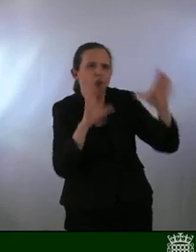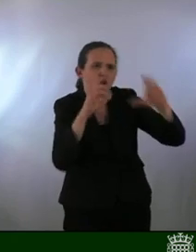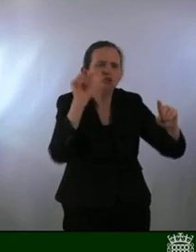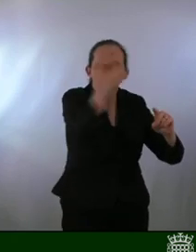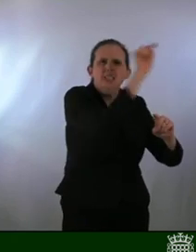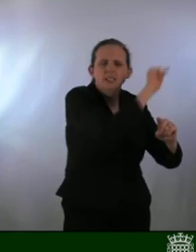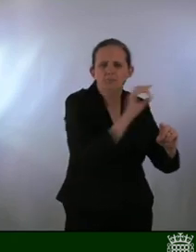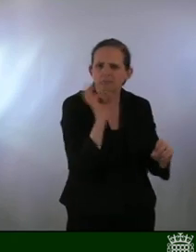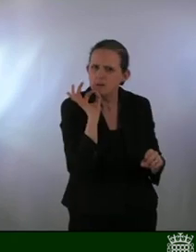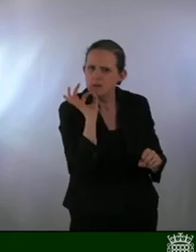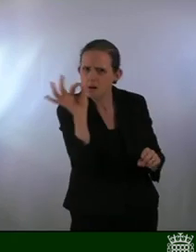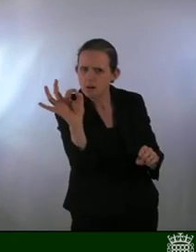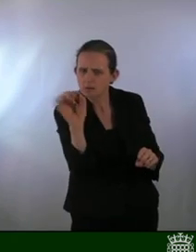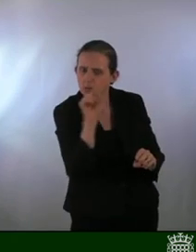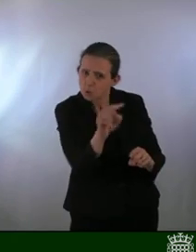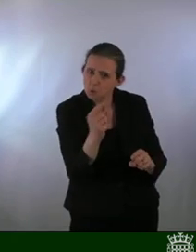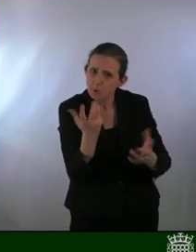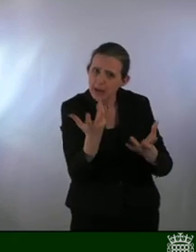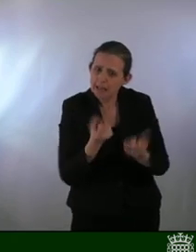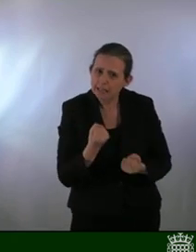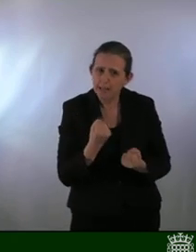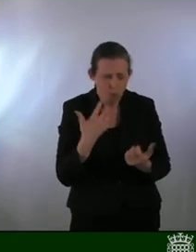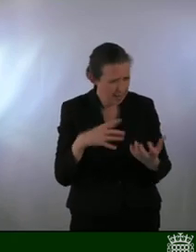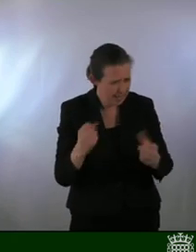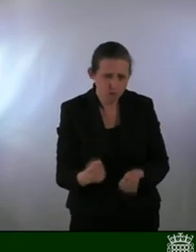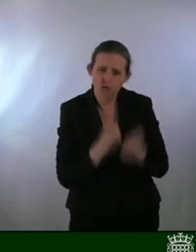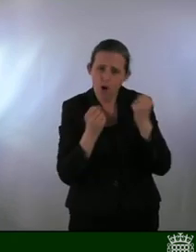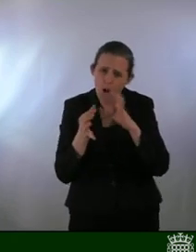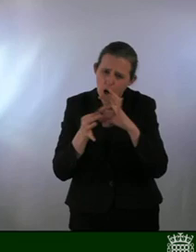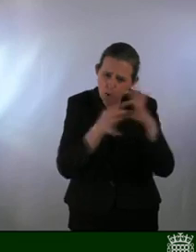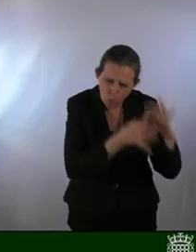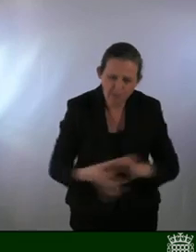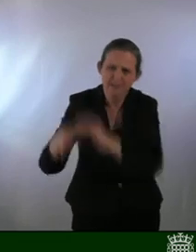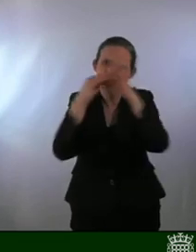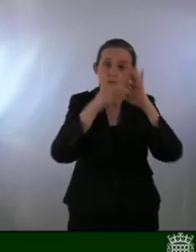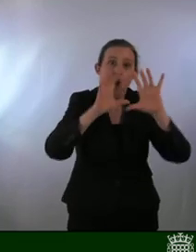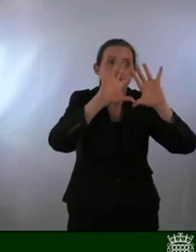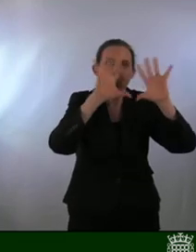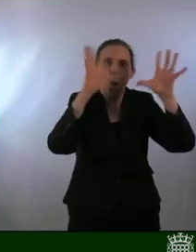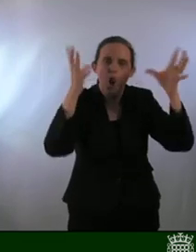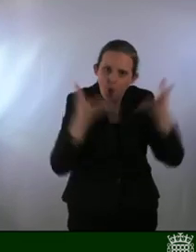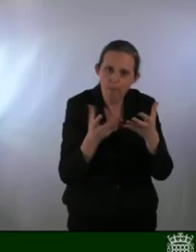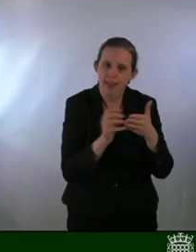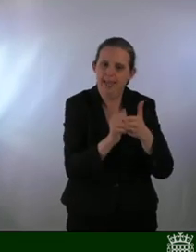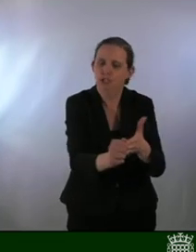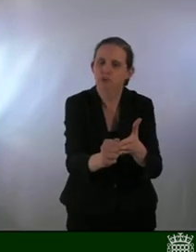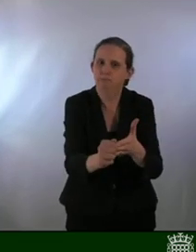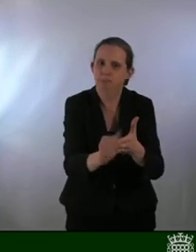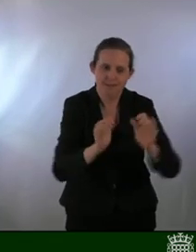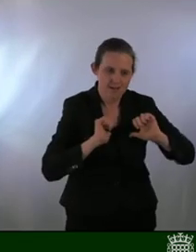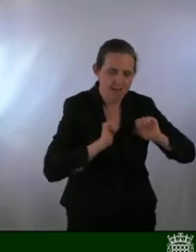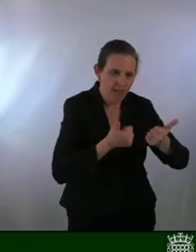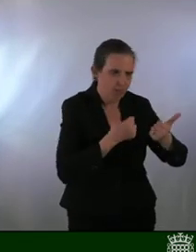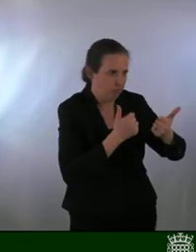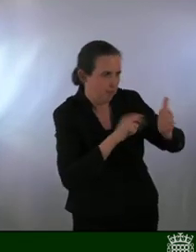State not accept that we need stronger, coordinated global leadership, both on the health front and the economic